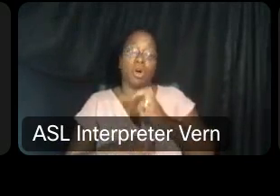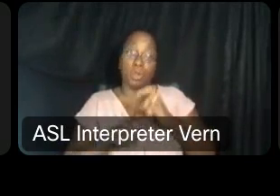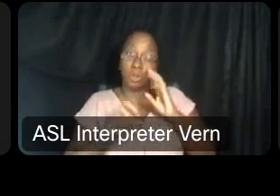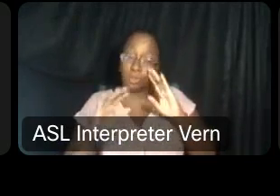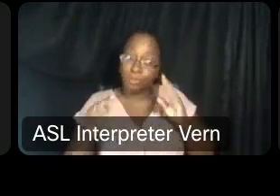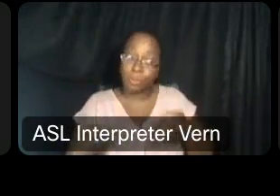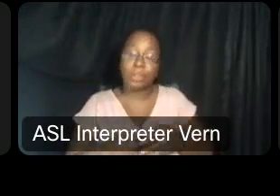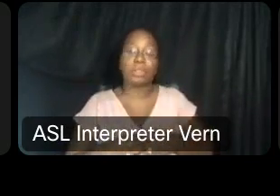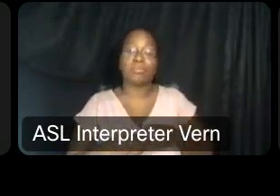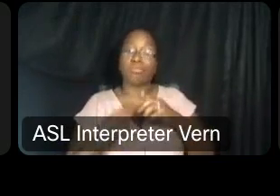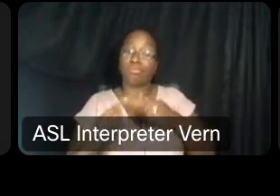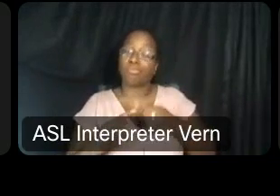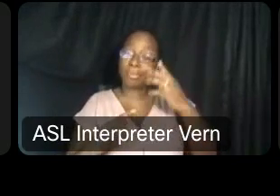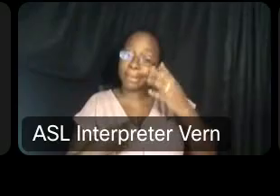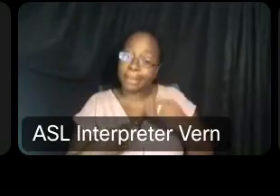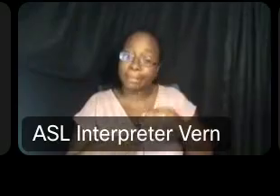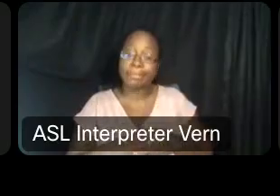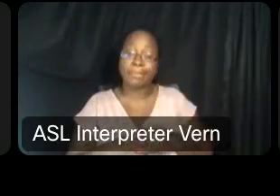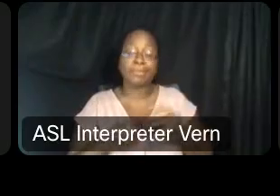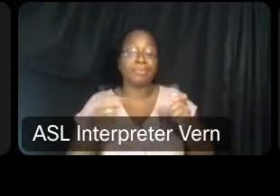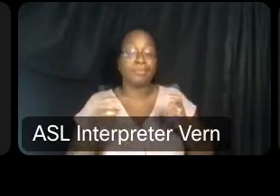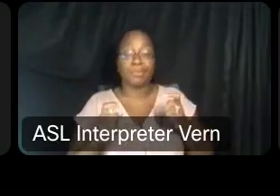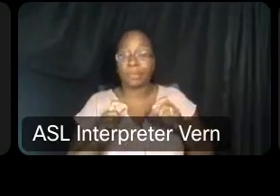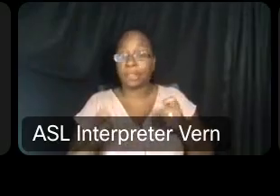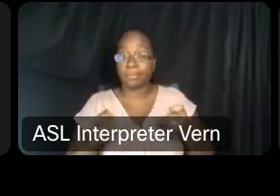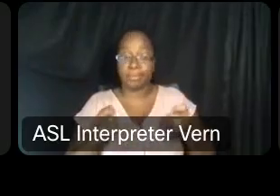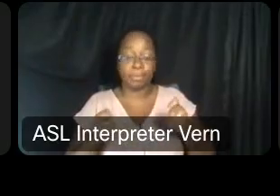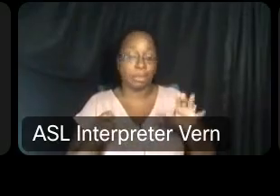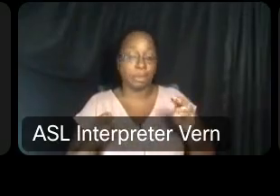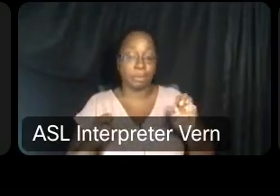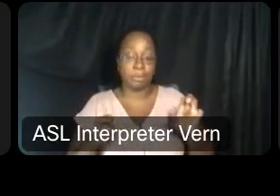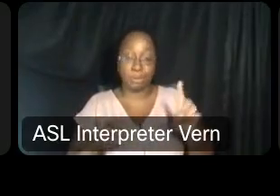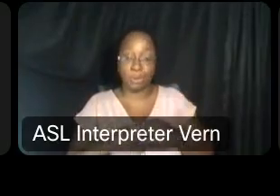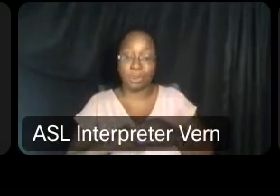sleeping, challenges with managing mood, and the stigma.